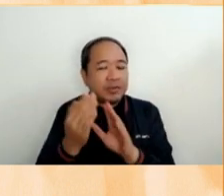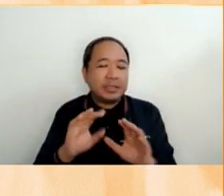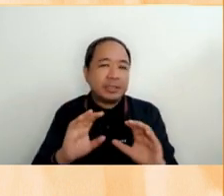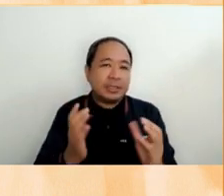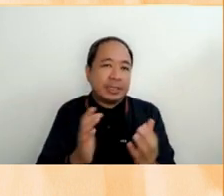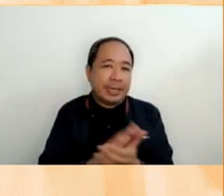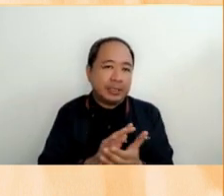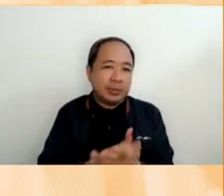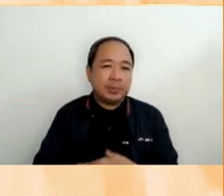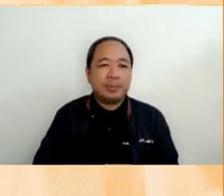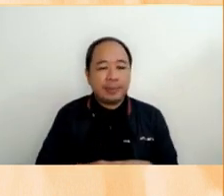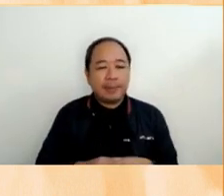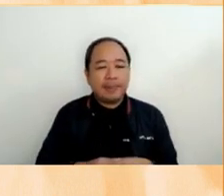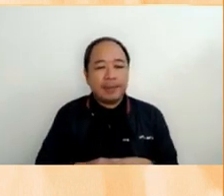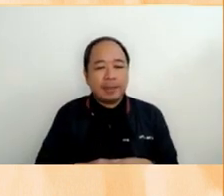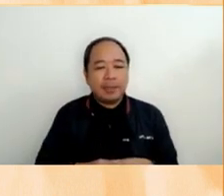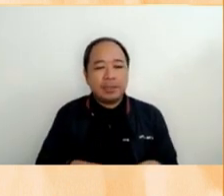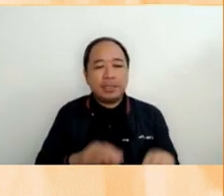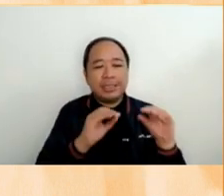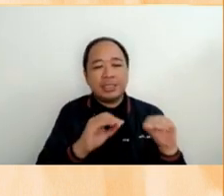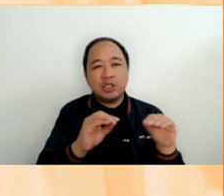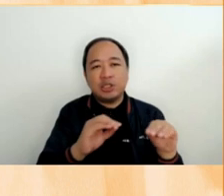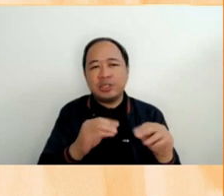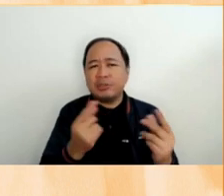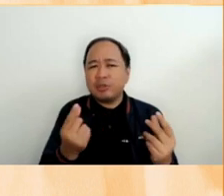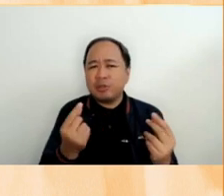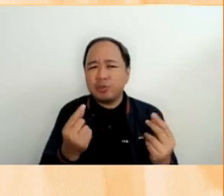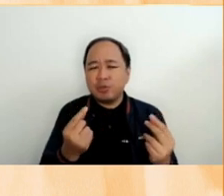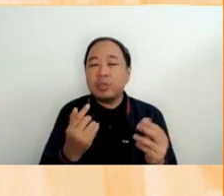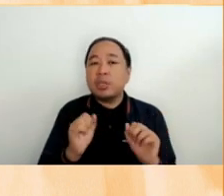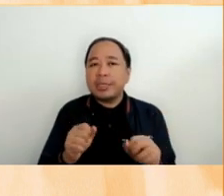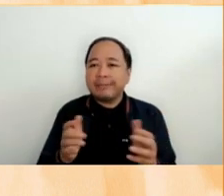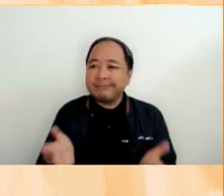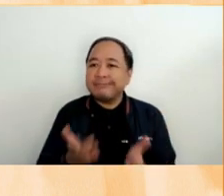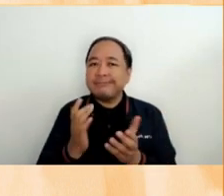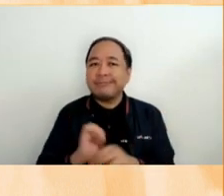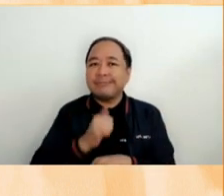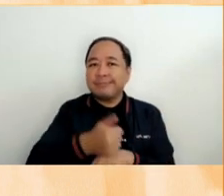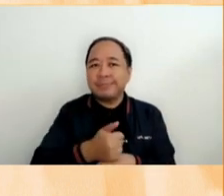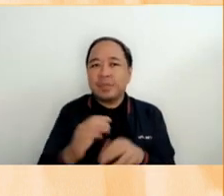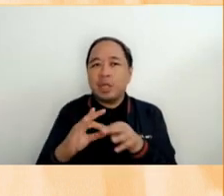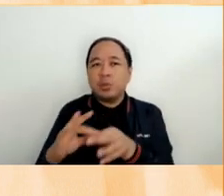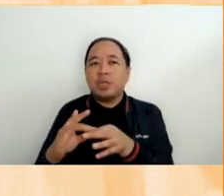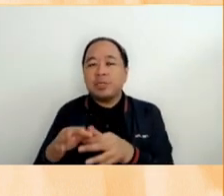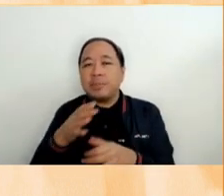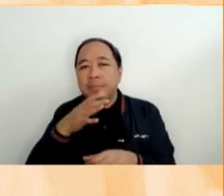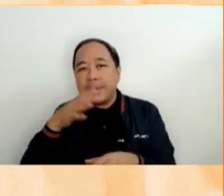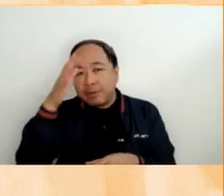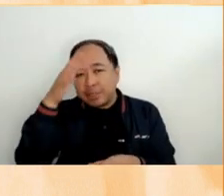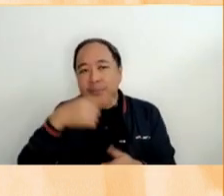What teachers can do, they can work to establish connections between parents and the school